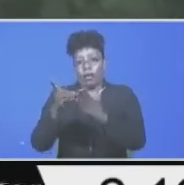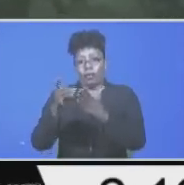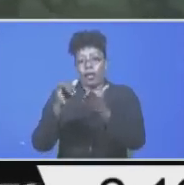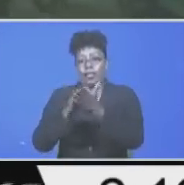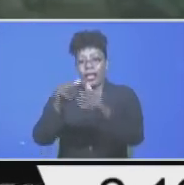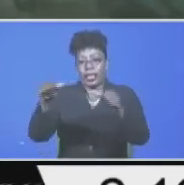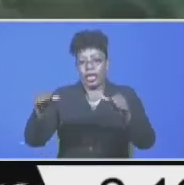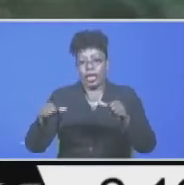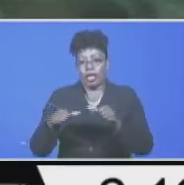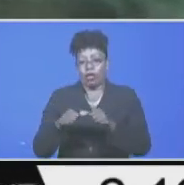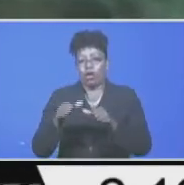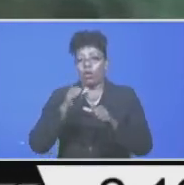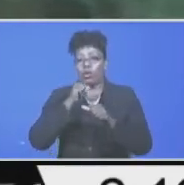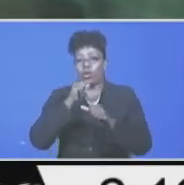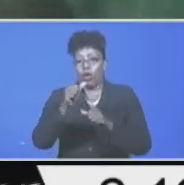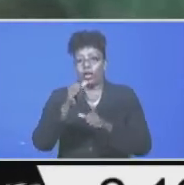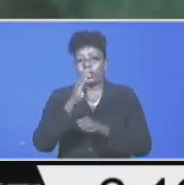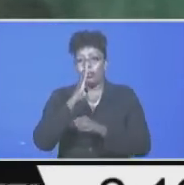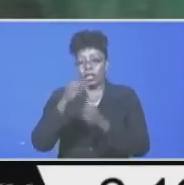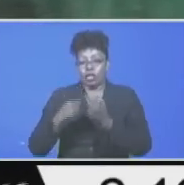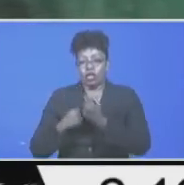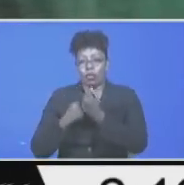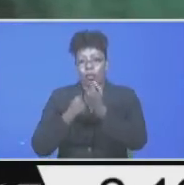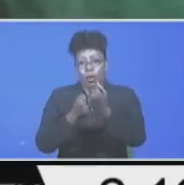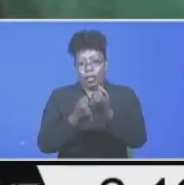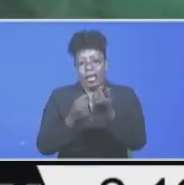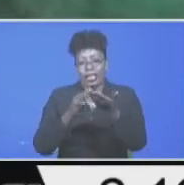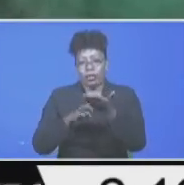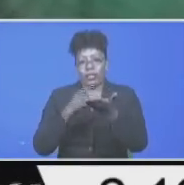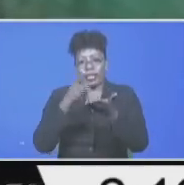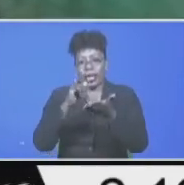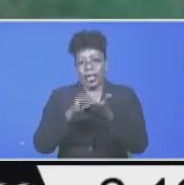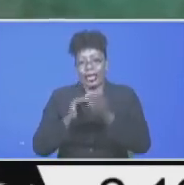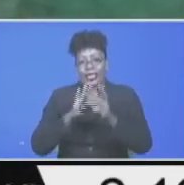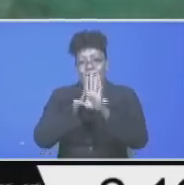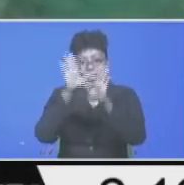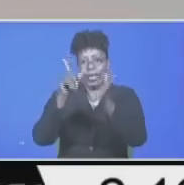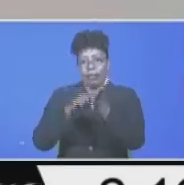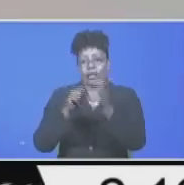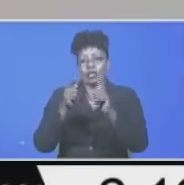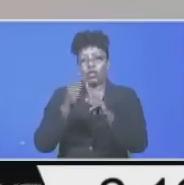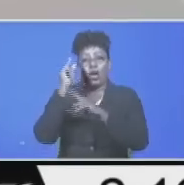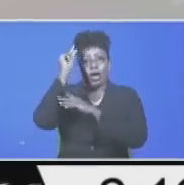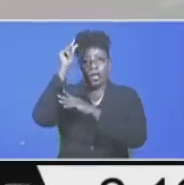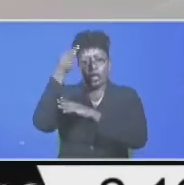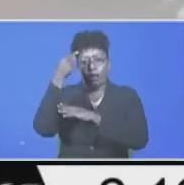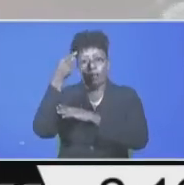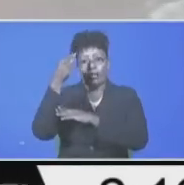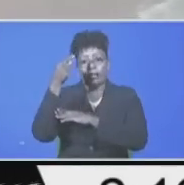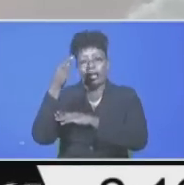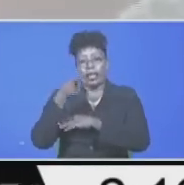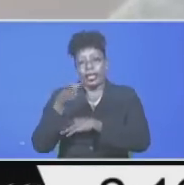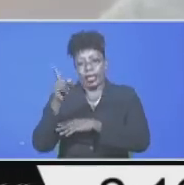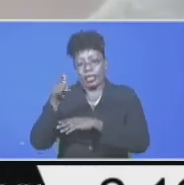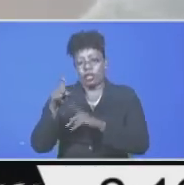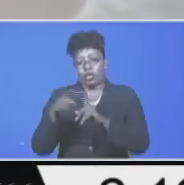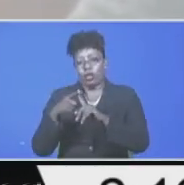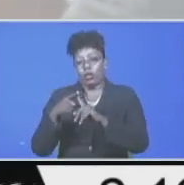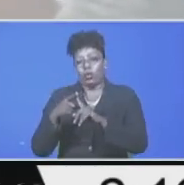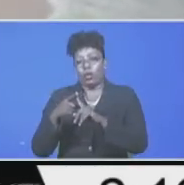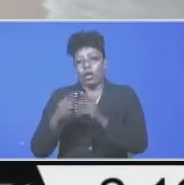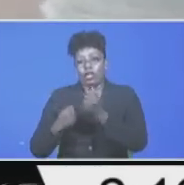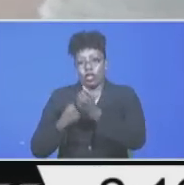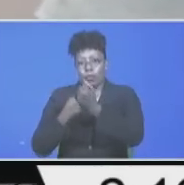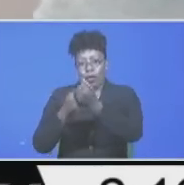area will not be supported. These signatures, they claim, is a clear message to government that they should instead support a sustainable